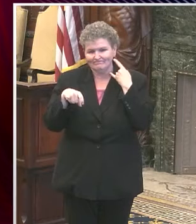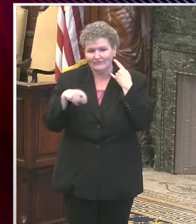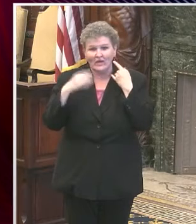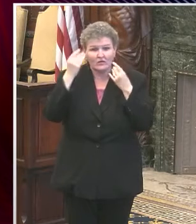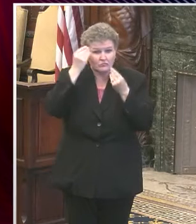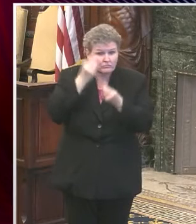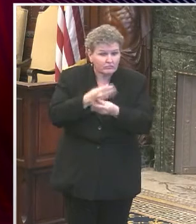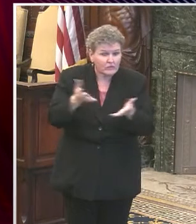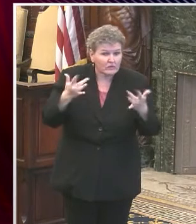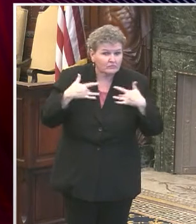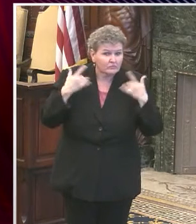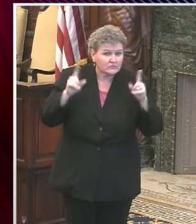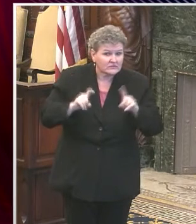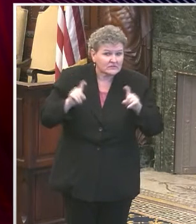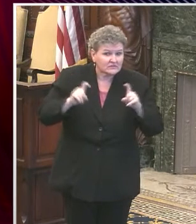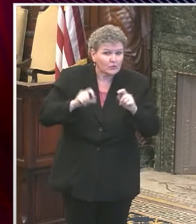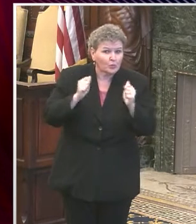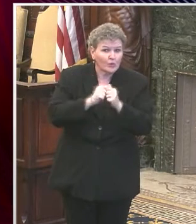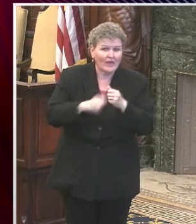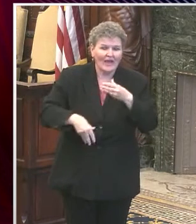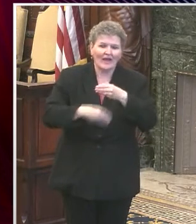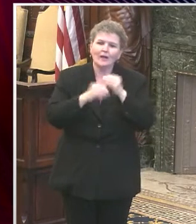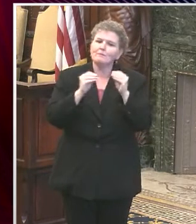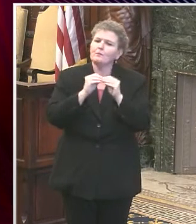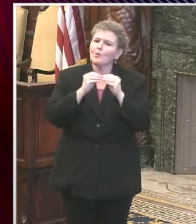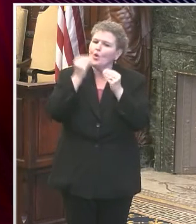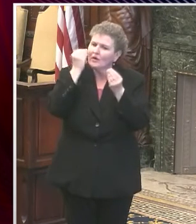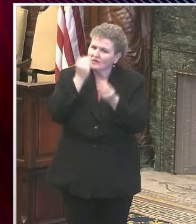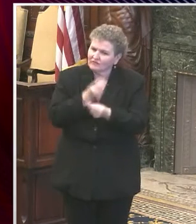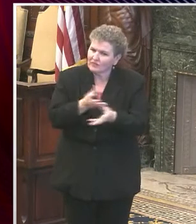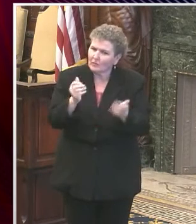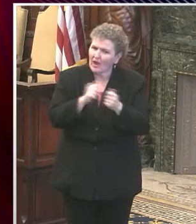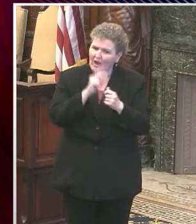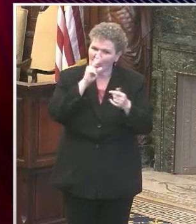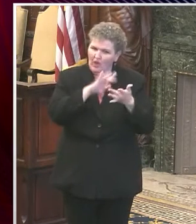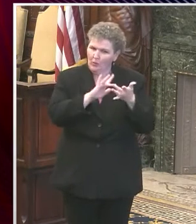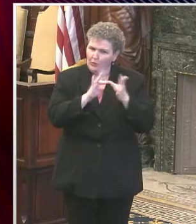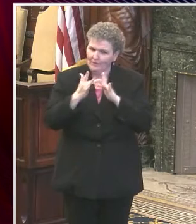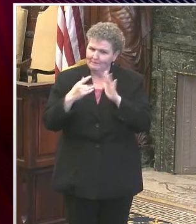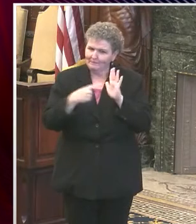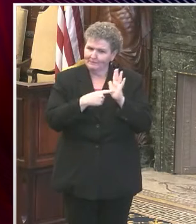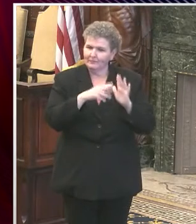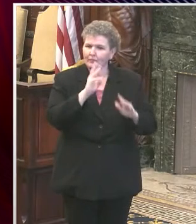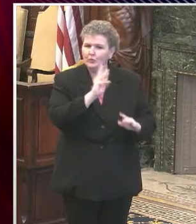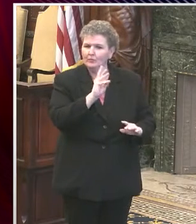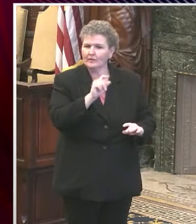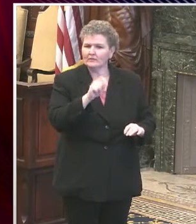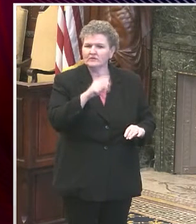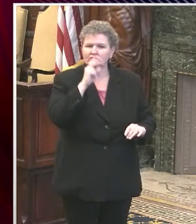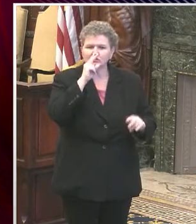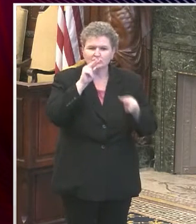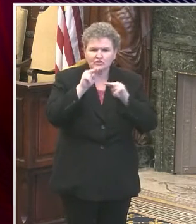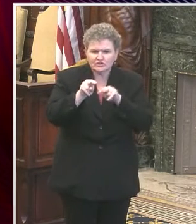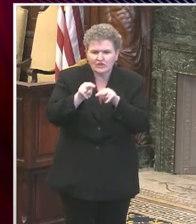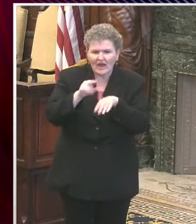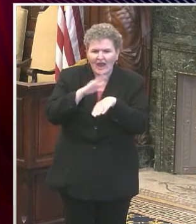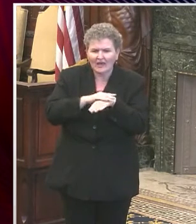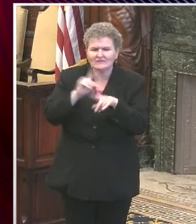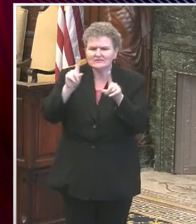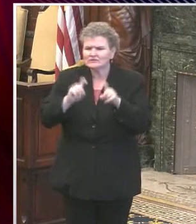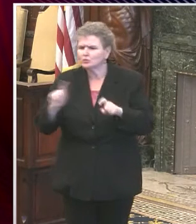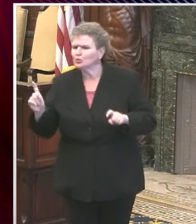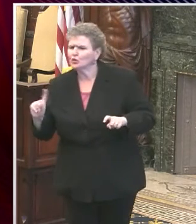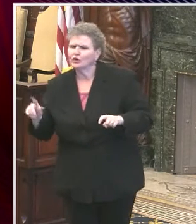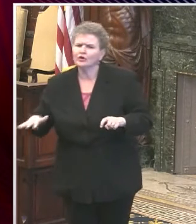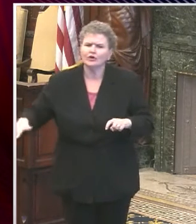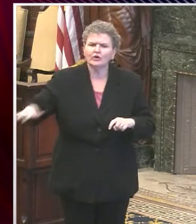testing. We continue to put more information on our website tool where people can search to find testing sites. It's